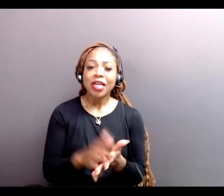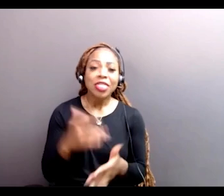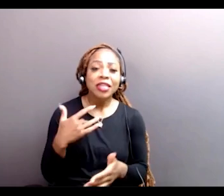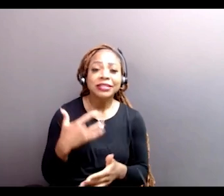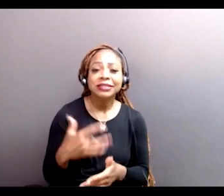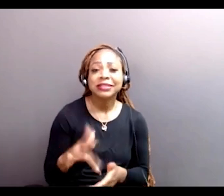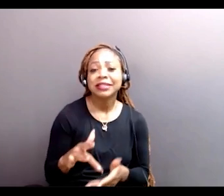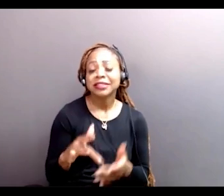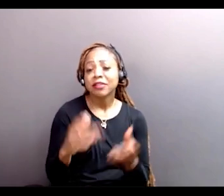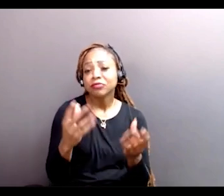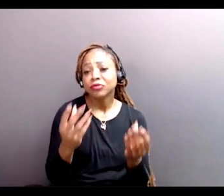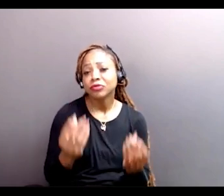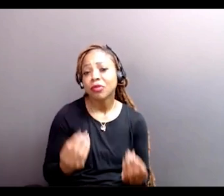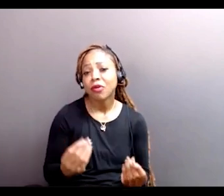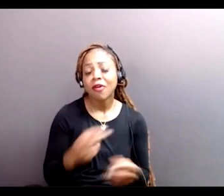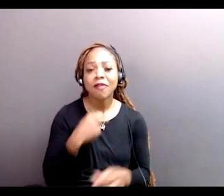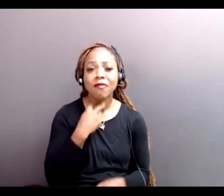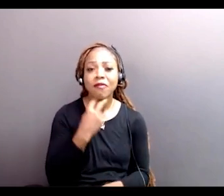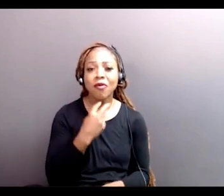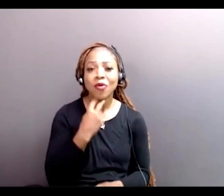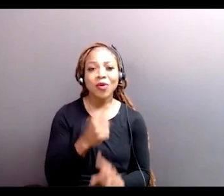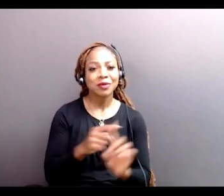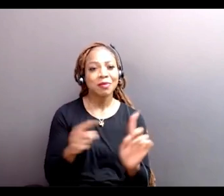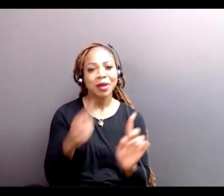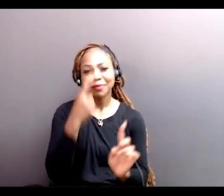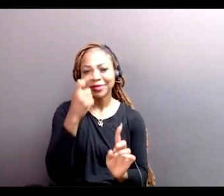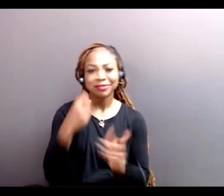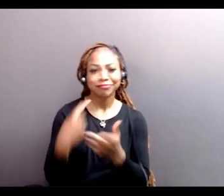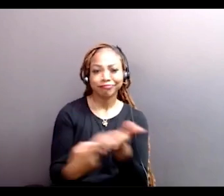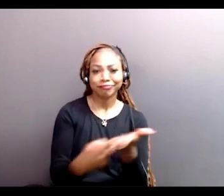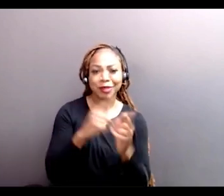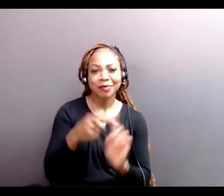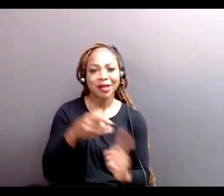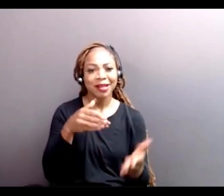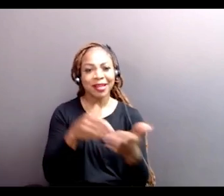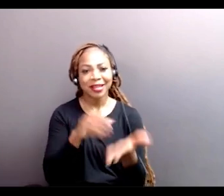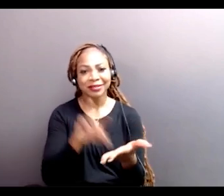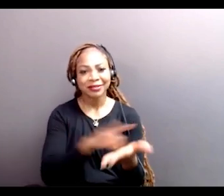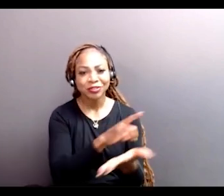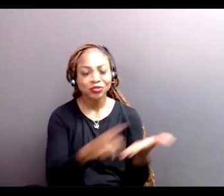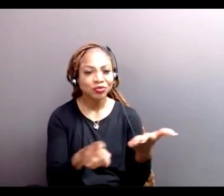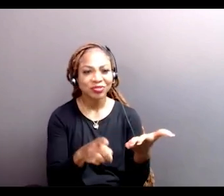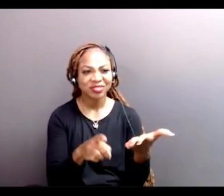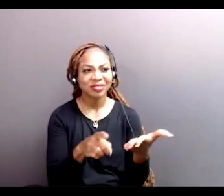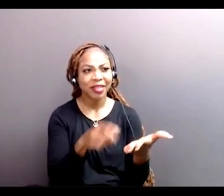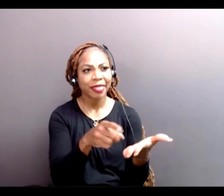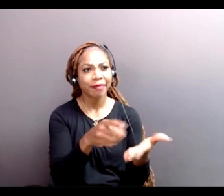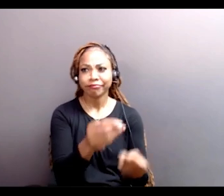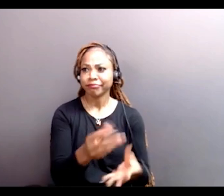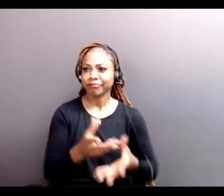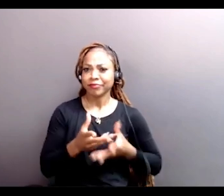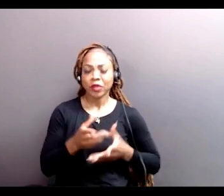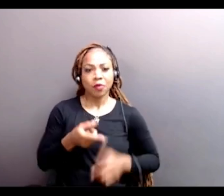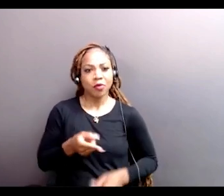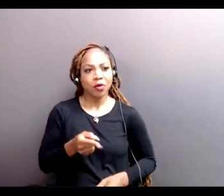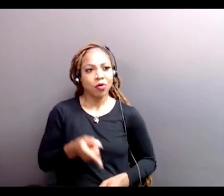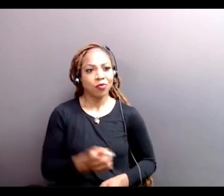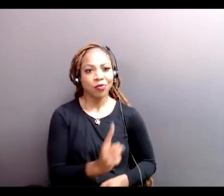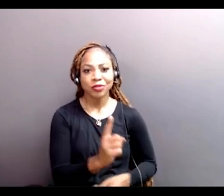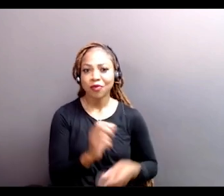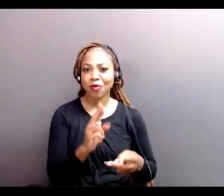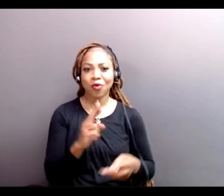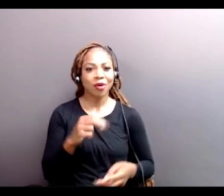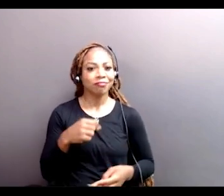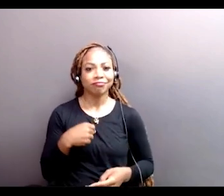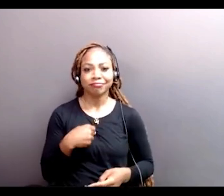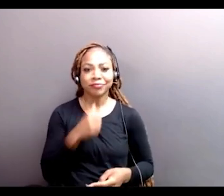most calm of voice, but because you're speaking about systemic anti-Blackness, you're being told that you're aggressive or you're not being nice